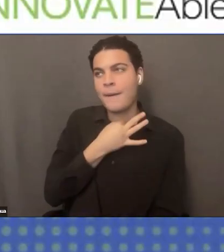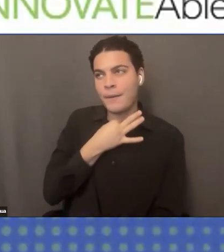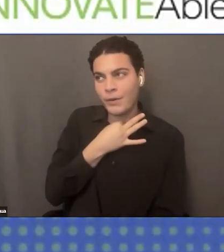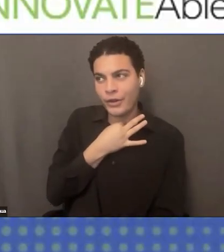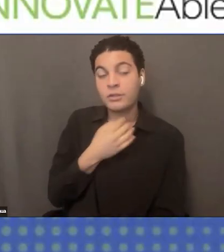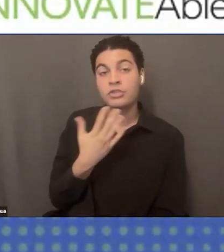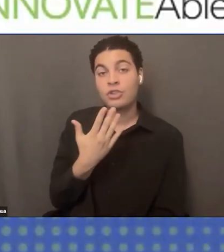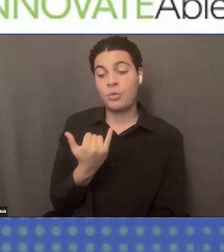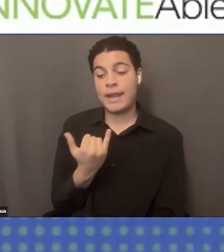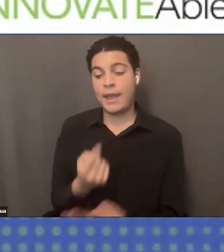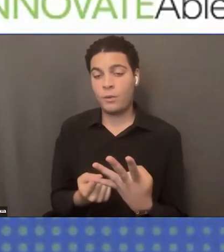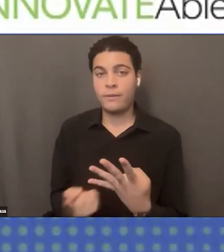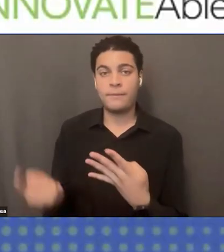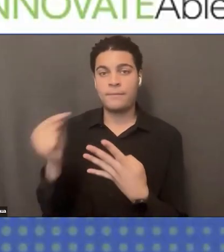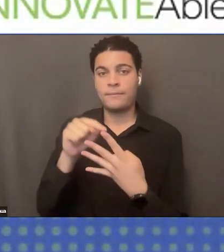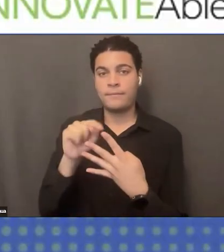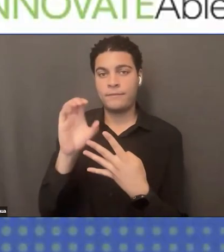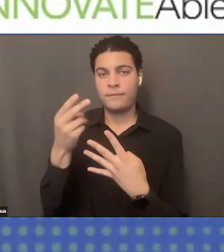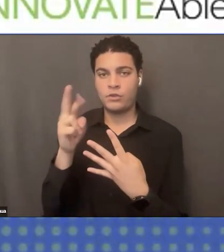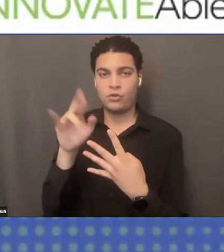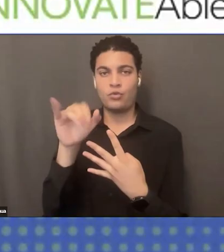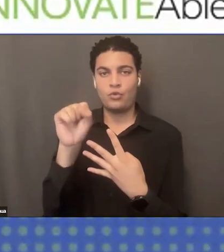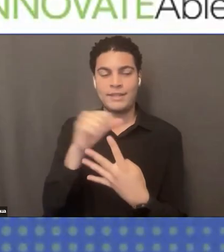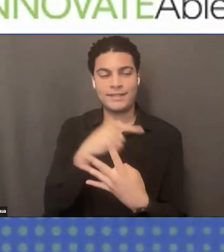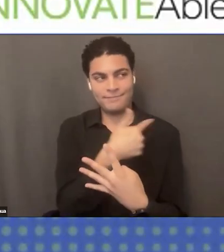start with Chris again.